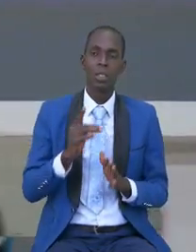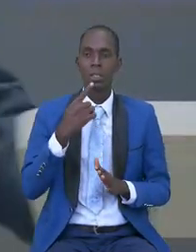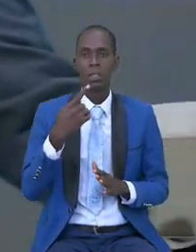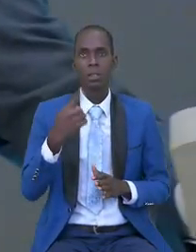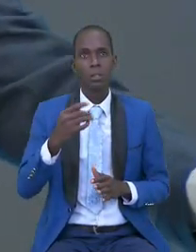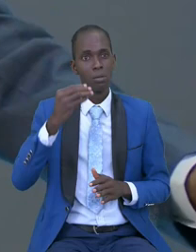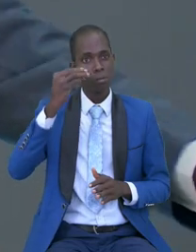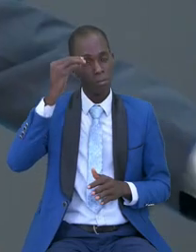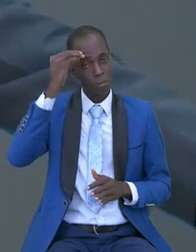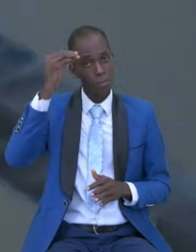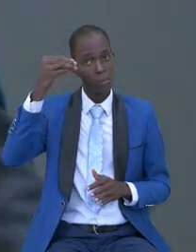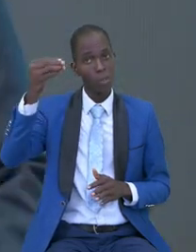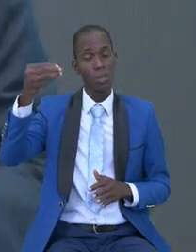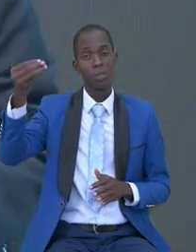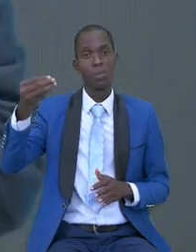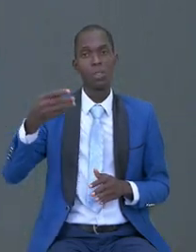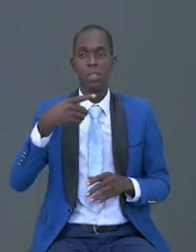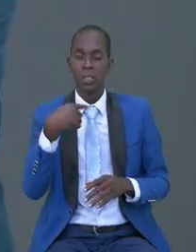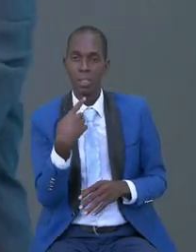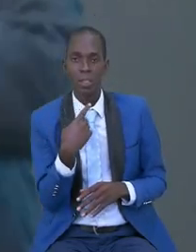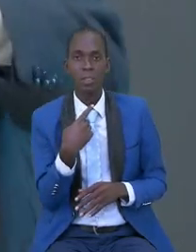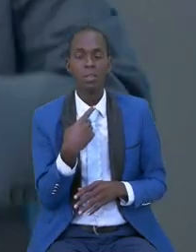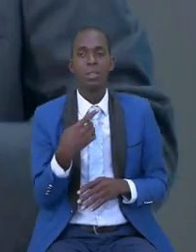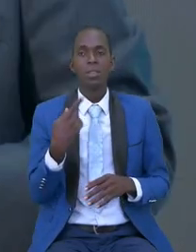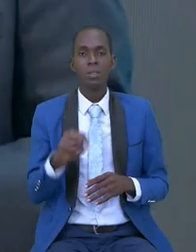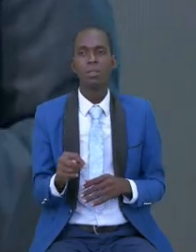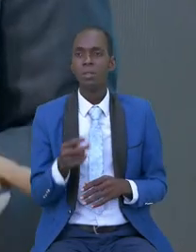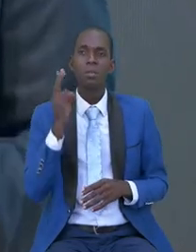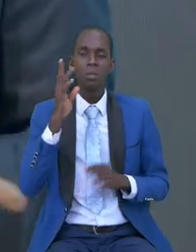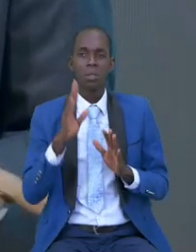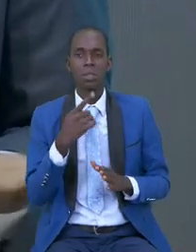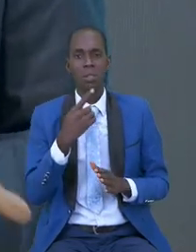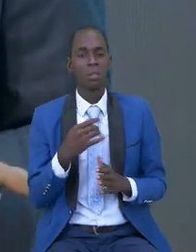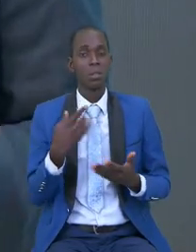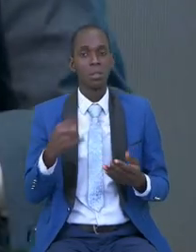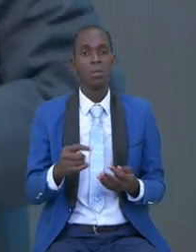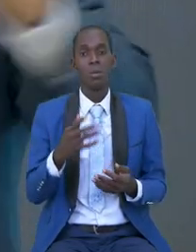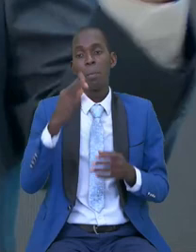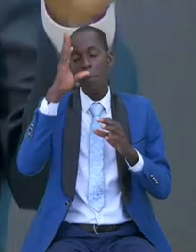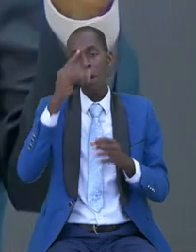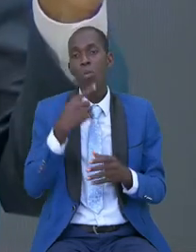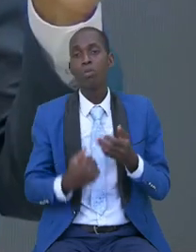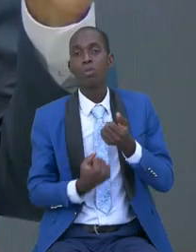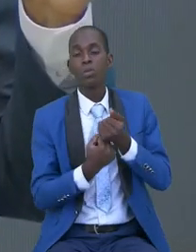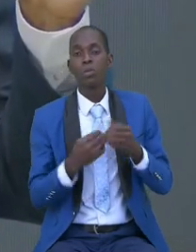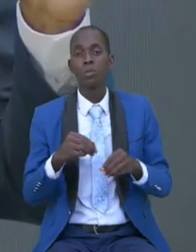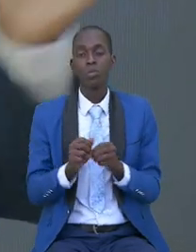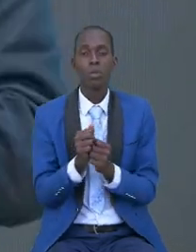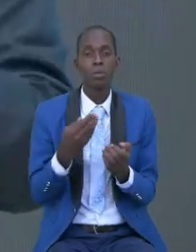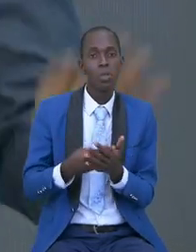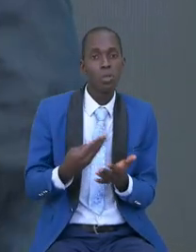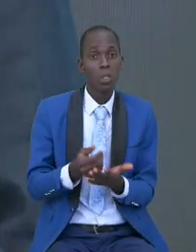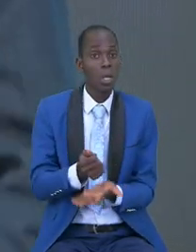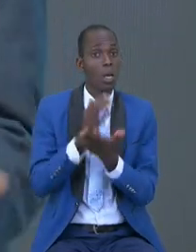philosopher said, the politician said, that one said, my financier said, it's run out of money.